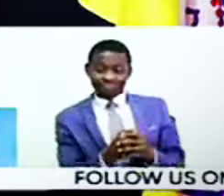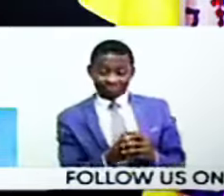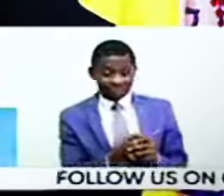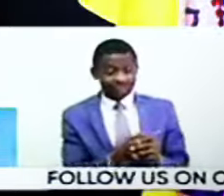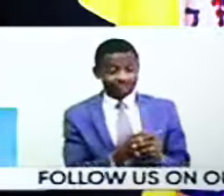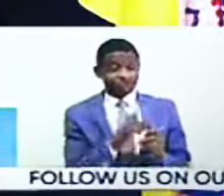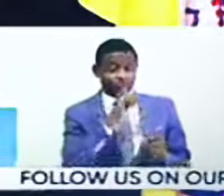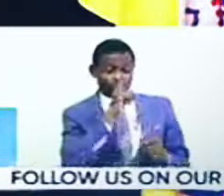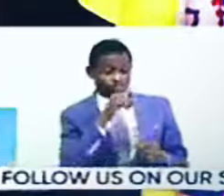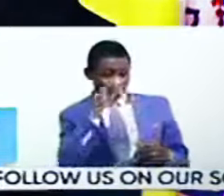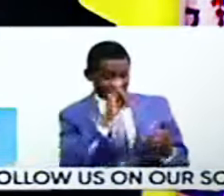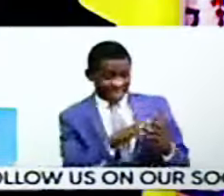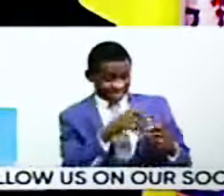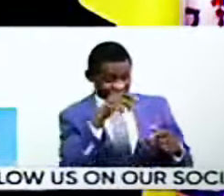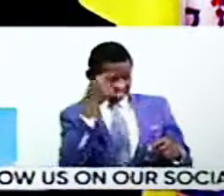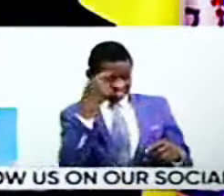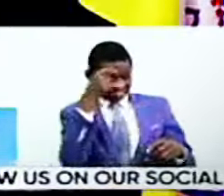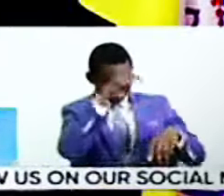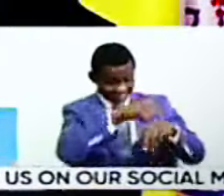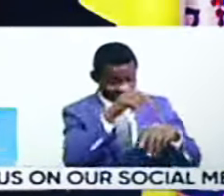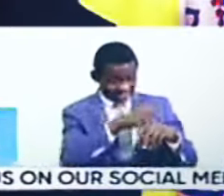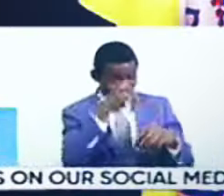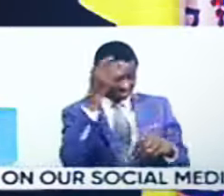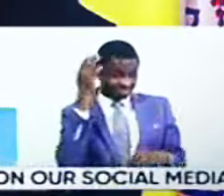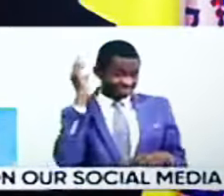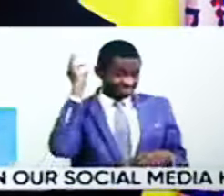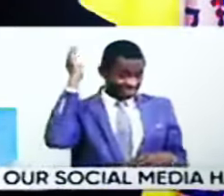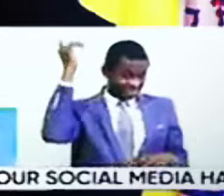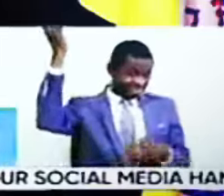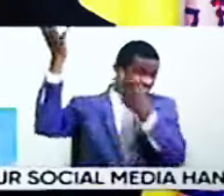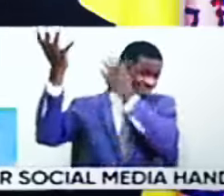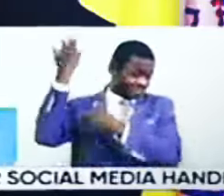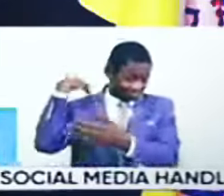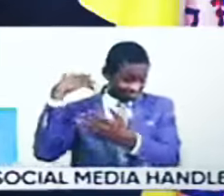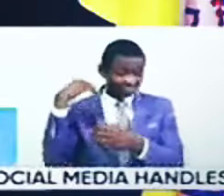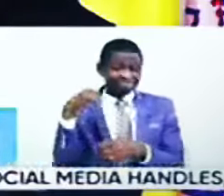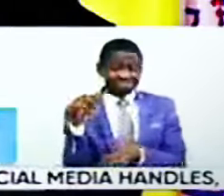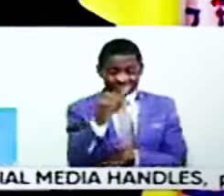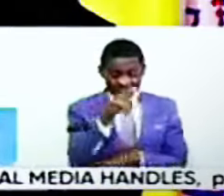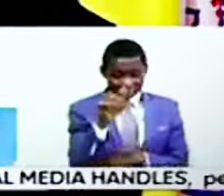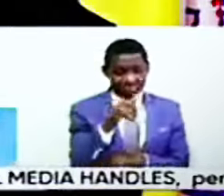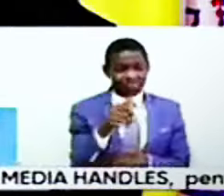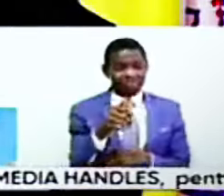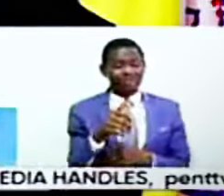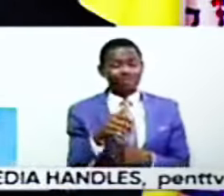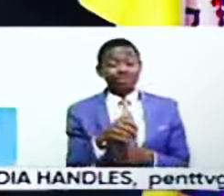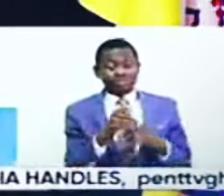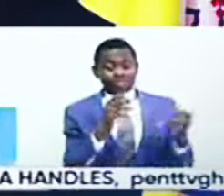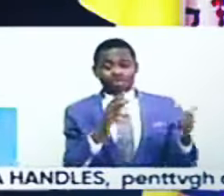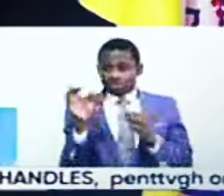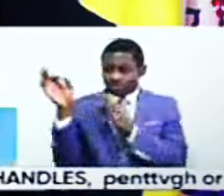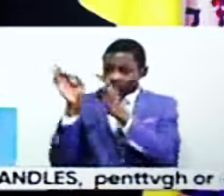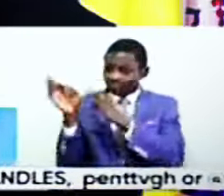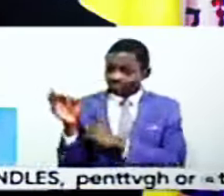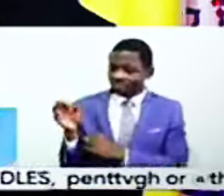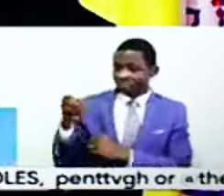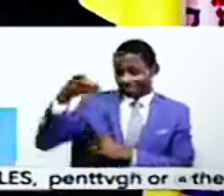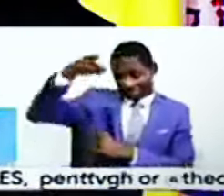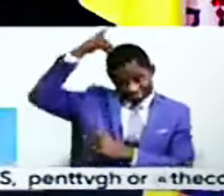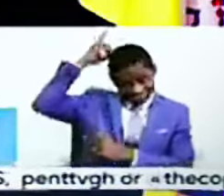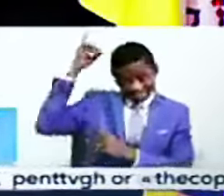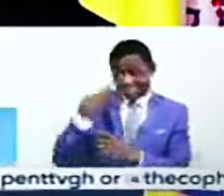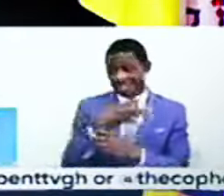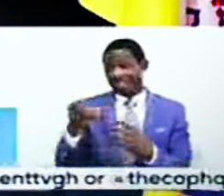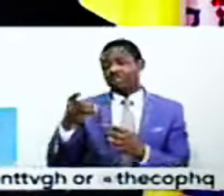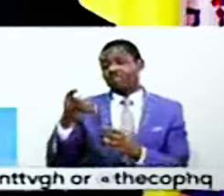their perverse generation. Ever one we are see na a pro one pencil. I will take Daniel and Job. Mefa Daniel any hero.